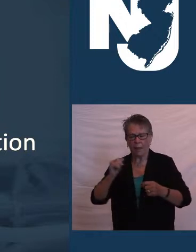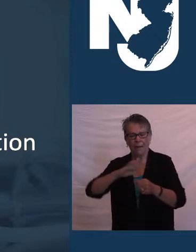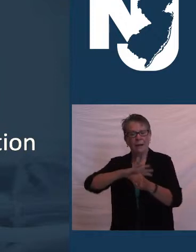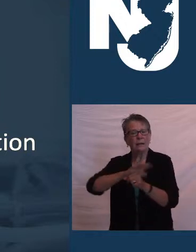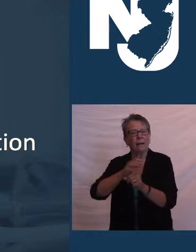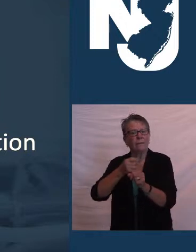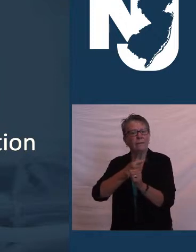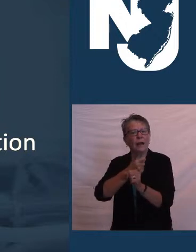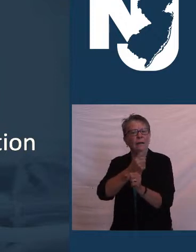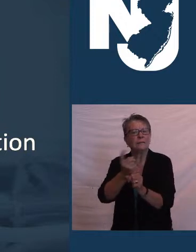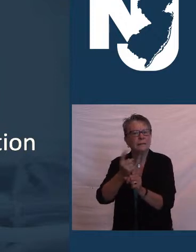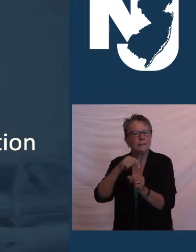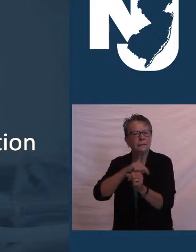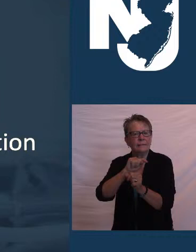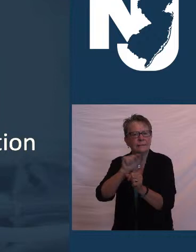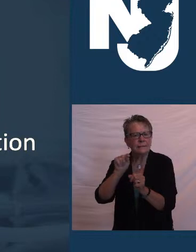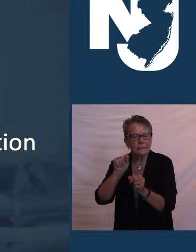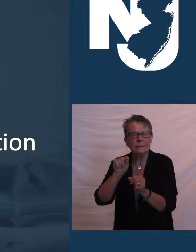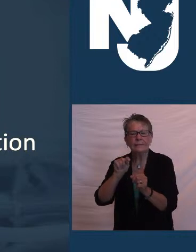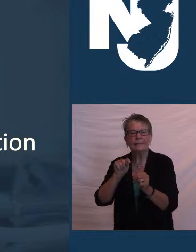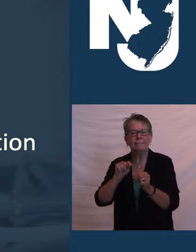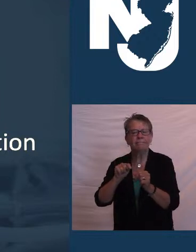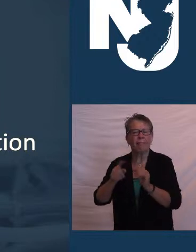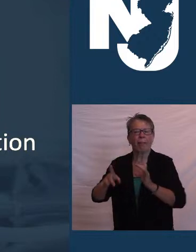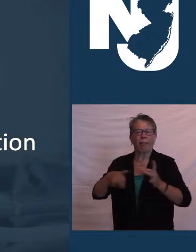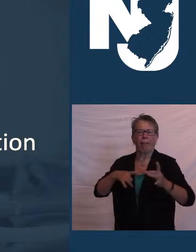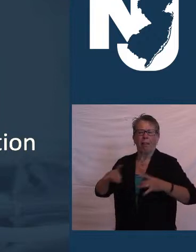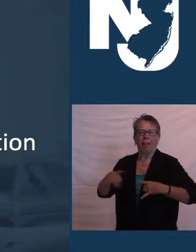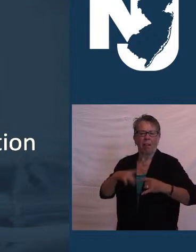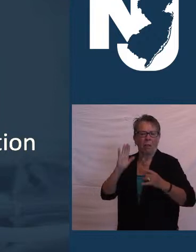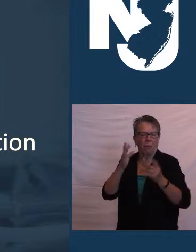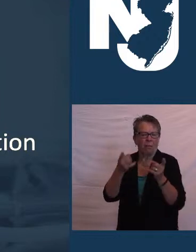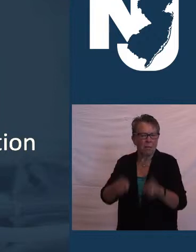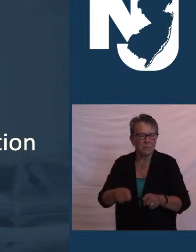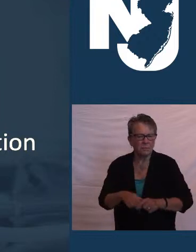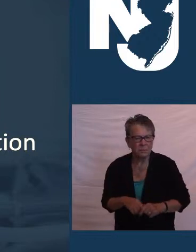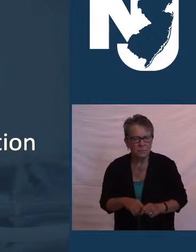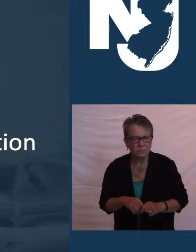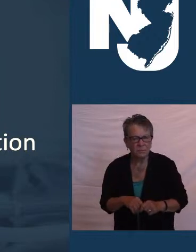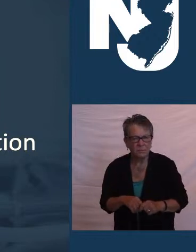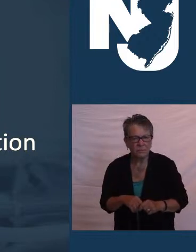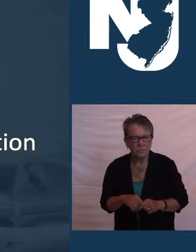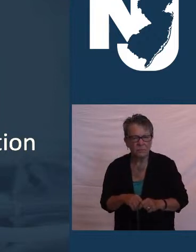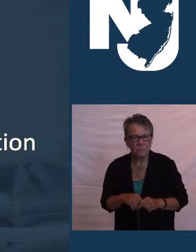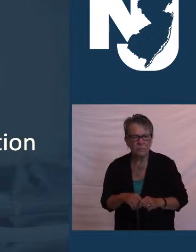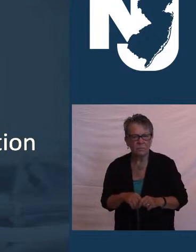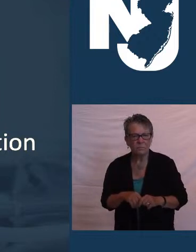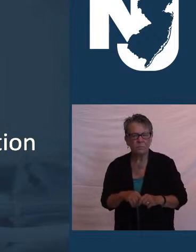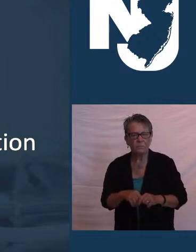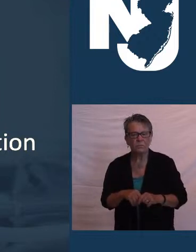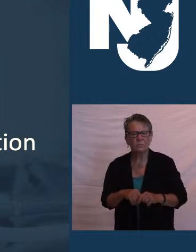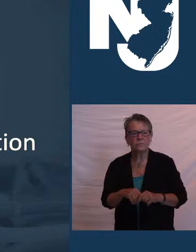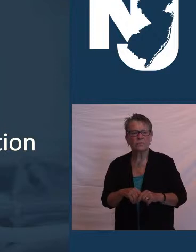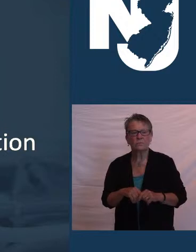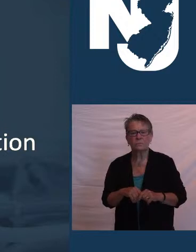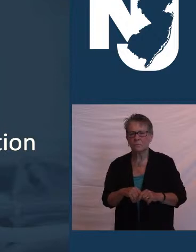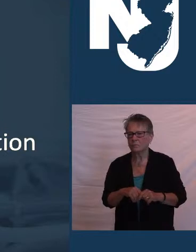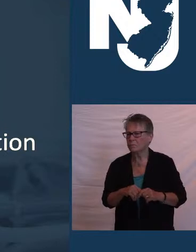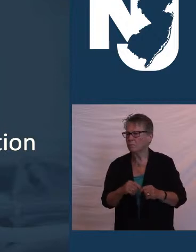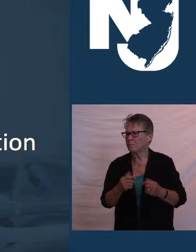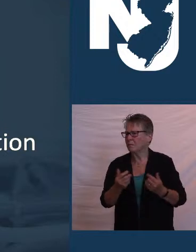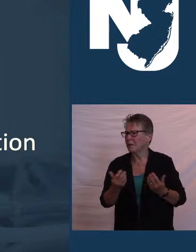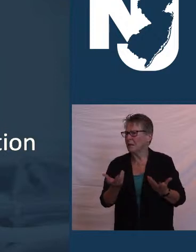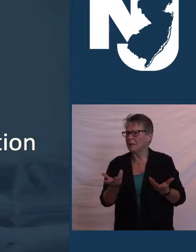that suggests a failing among vaccines. This holds true through the other metrics. A total